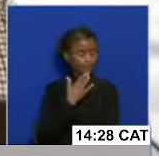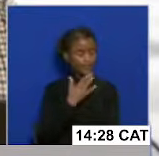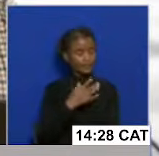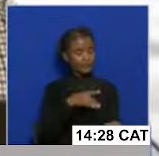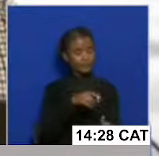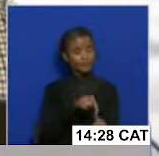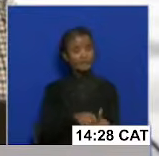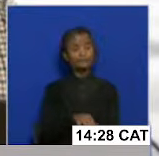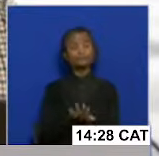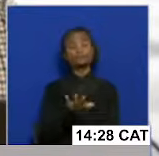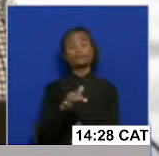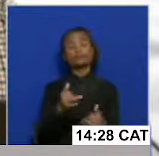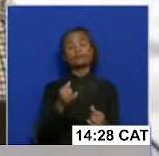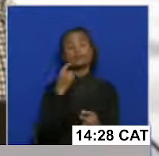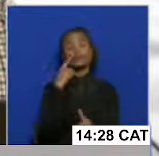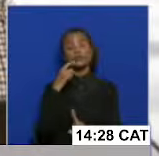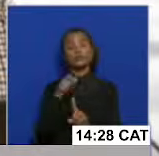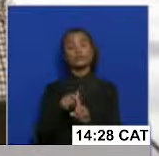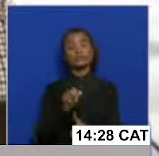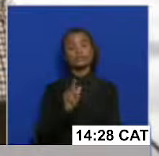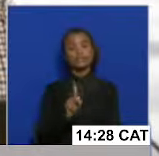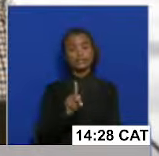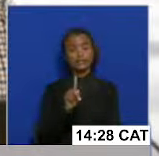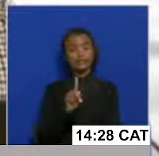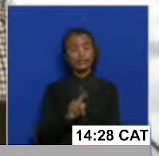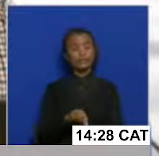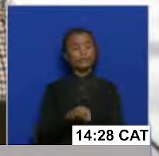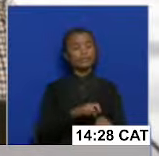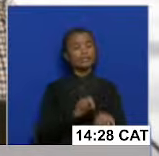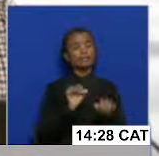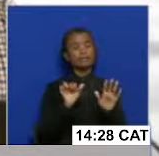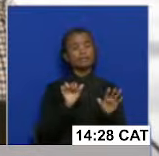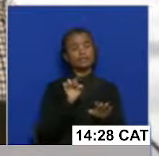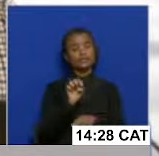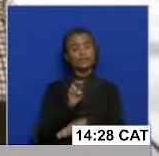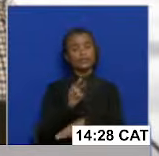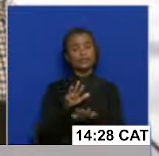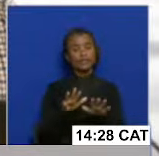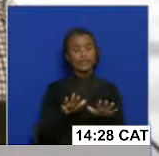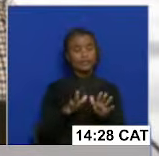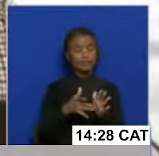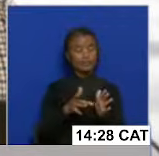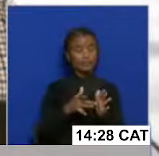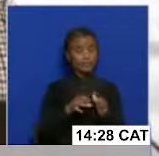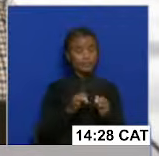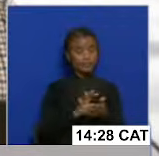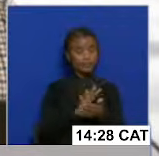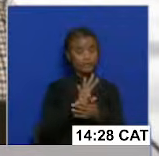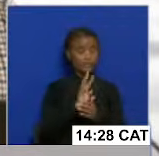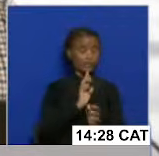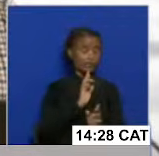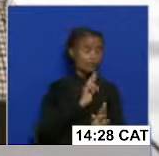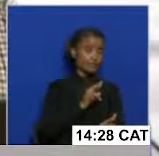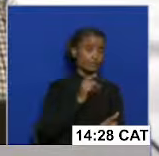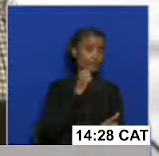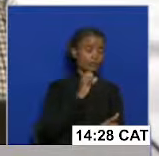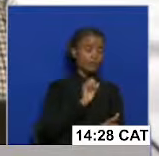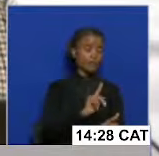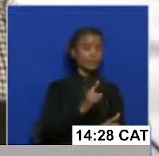at 6:29 on page 14, when you say, okay, let me get someone at 13 then, you are meaning